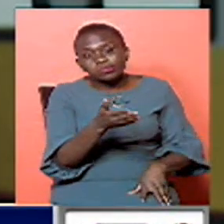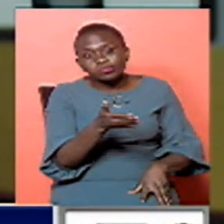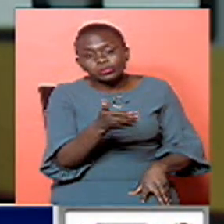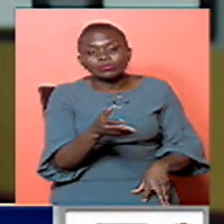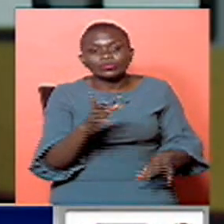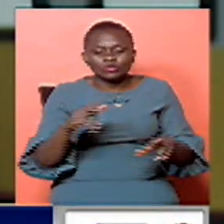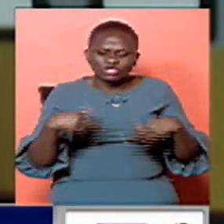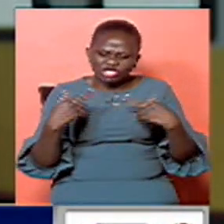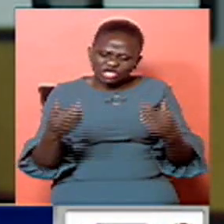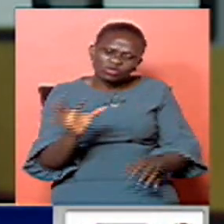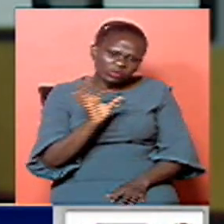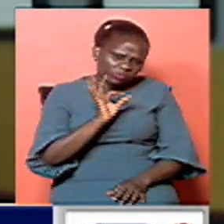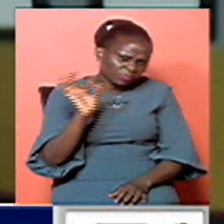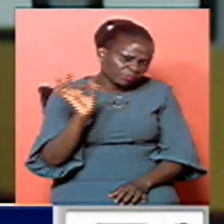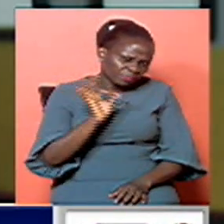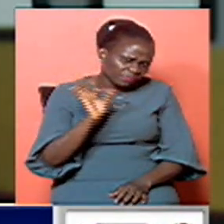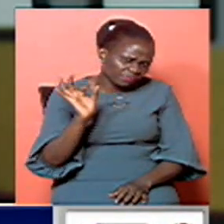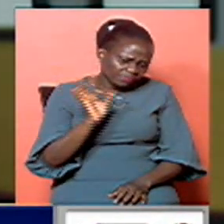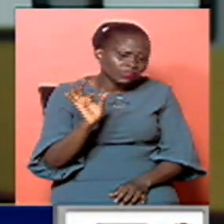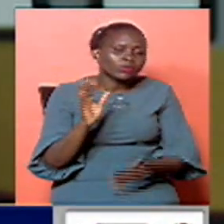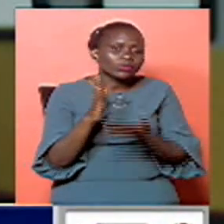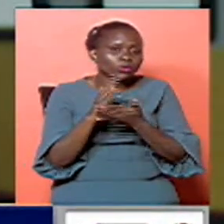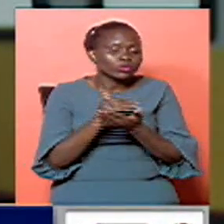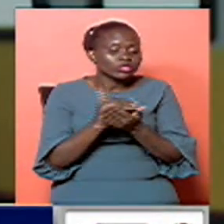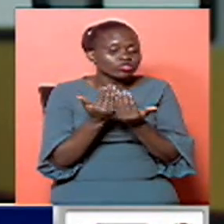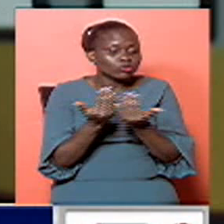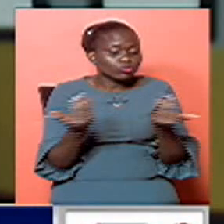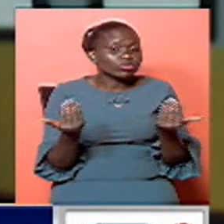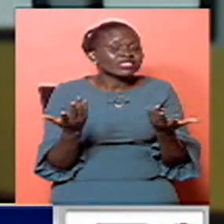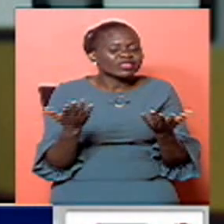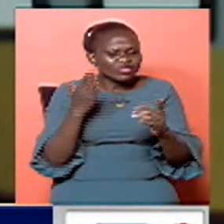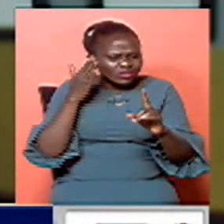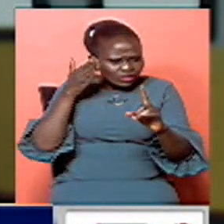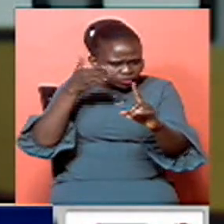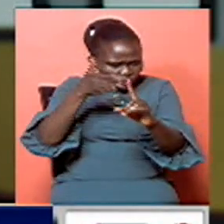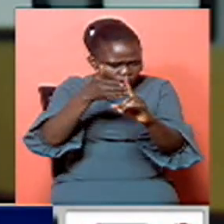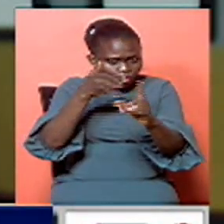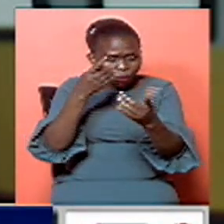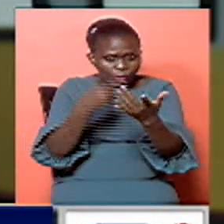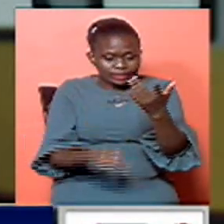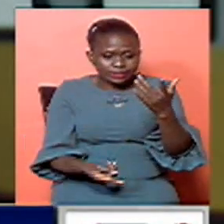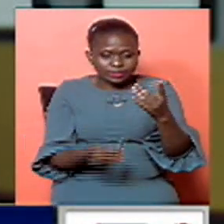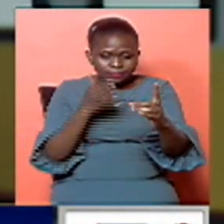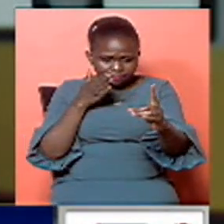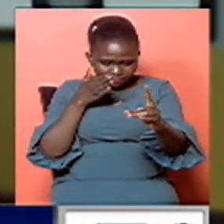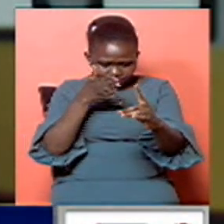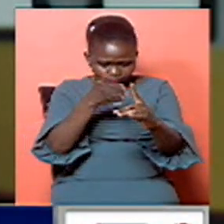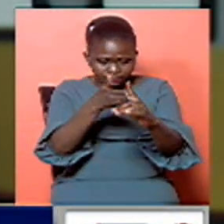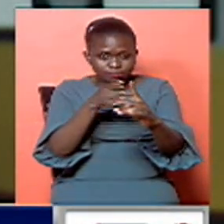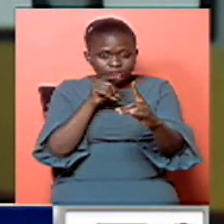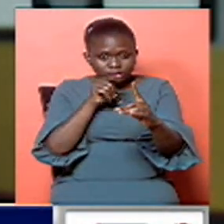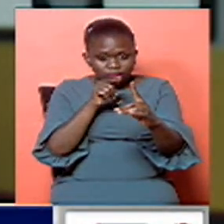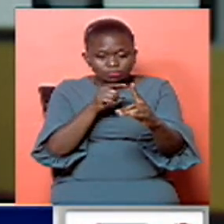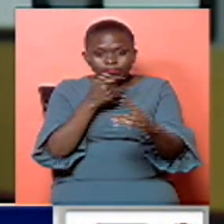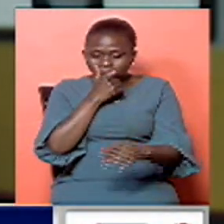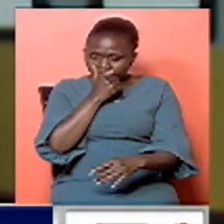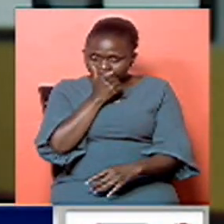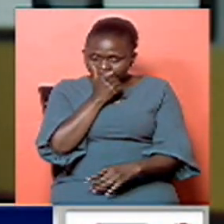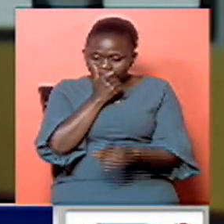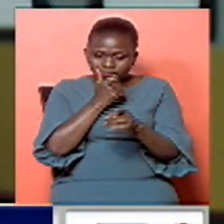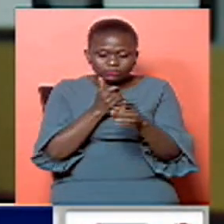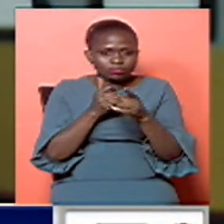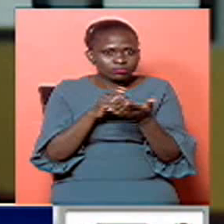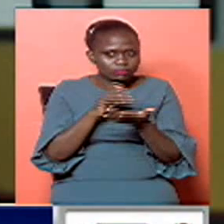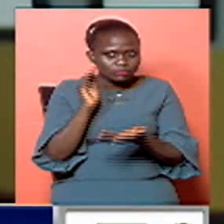the results are very, very good, because the children have been able, because what we are targeting here in this particular intervention, and